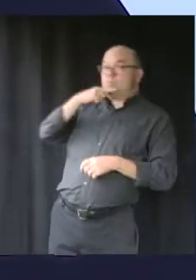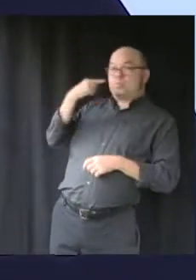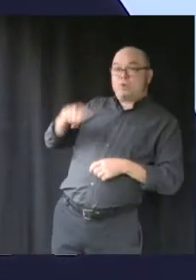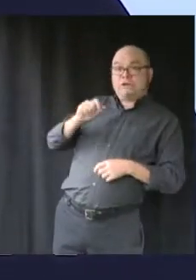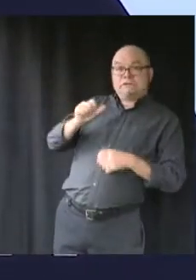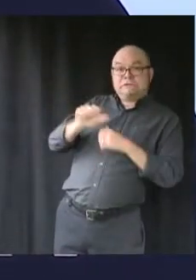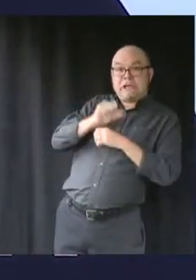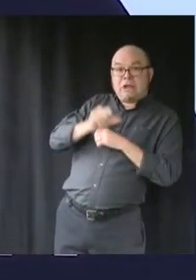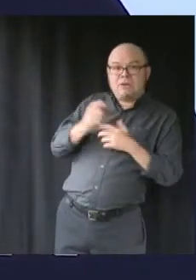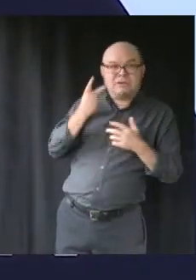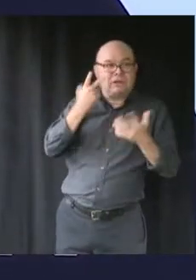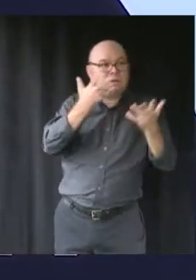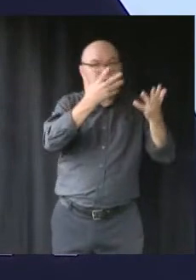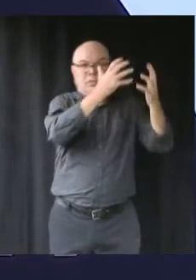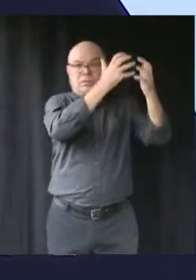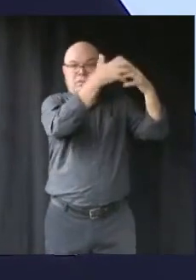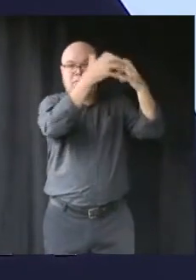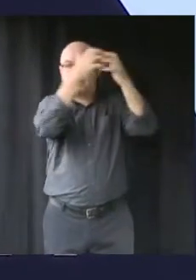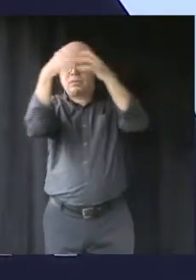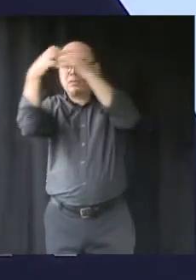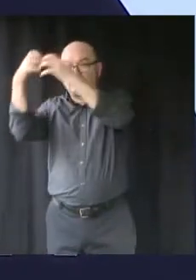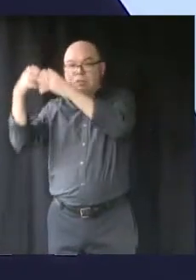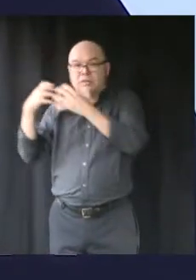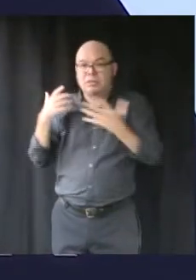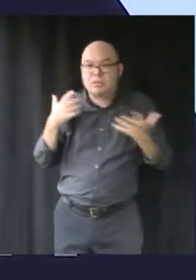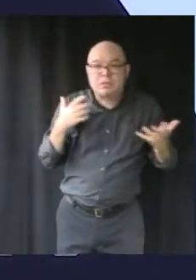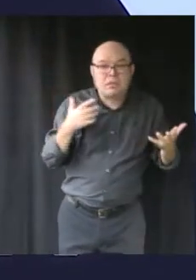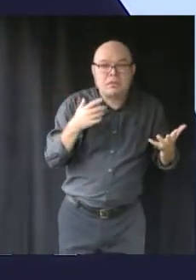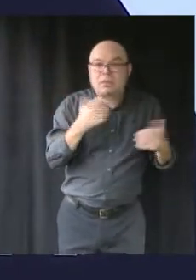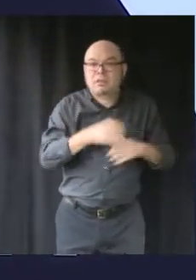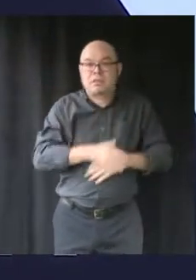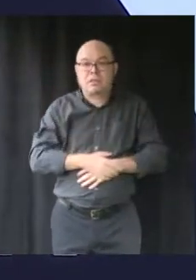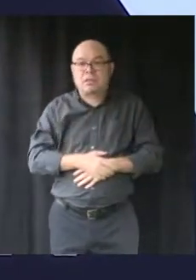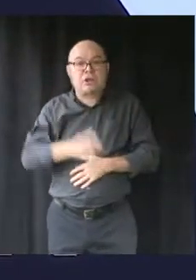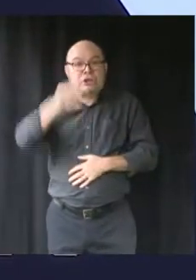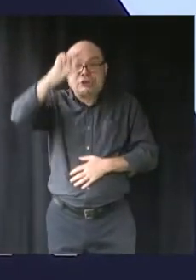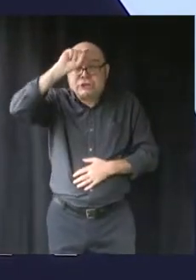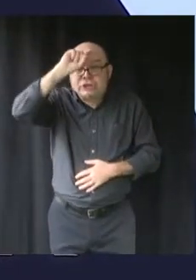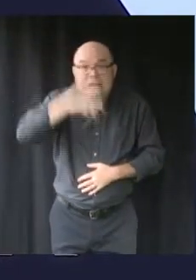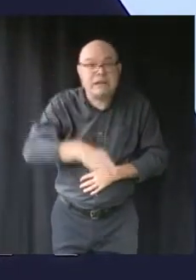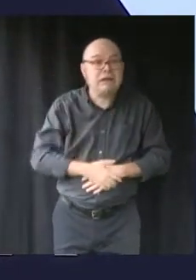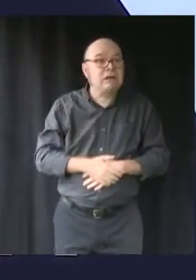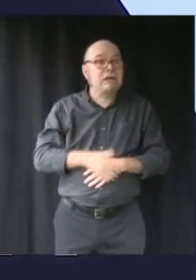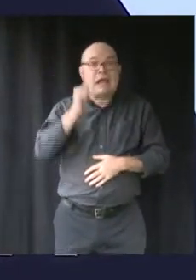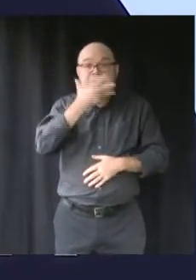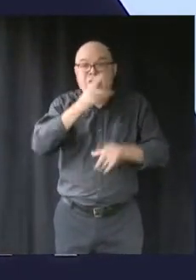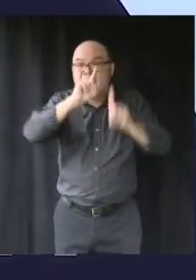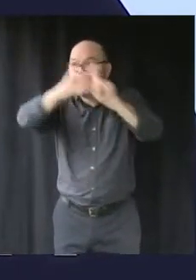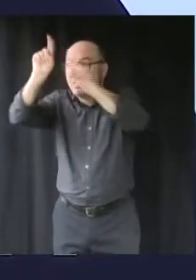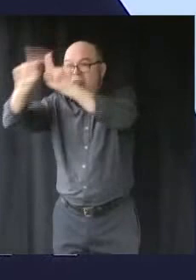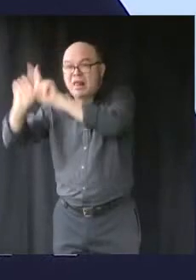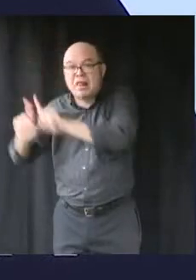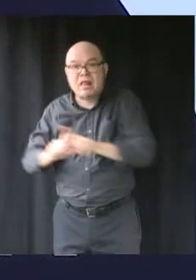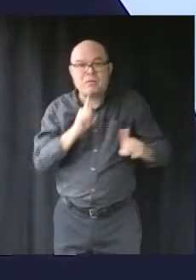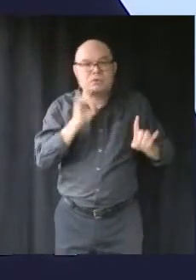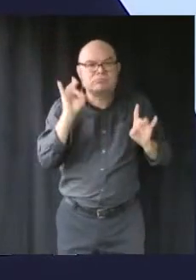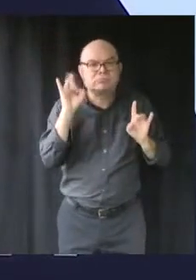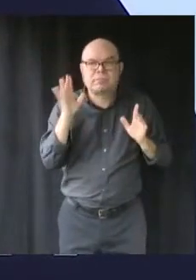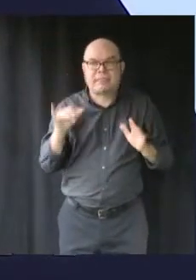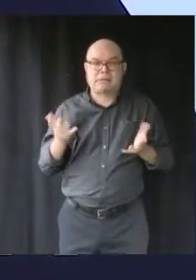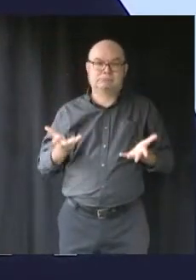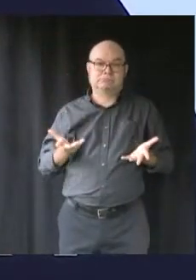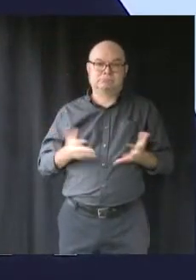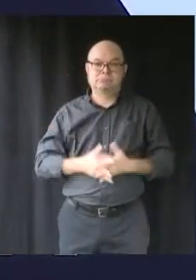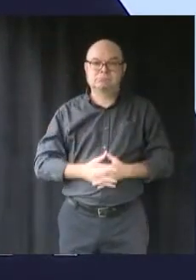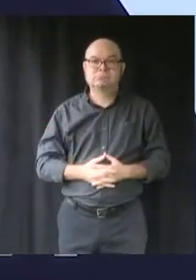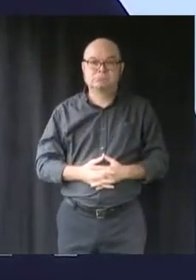in Hungary, Poland, and Turkey, and perhaps even here at home. We are troubled by the